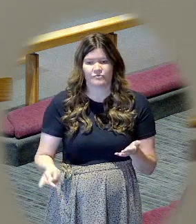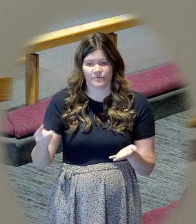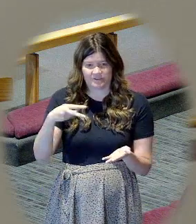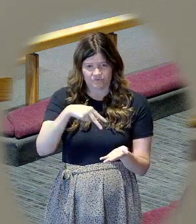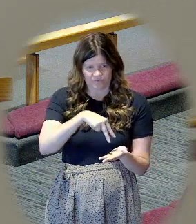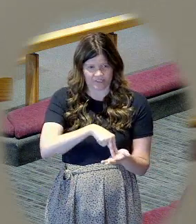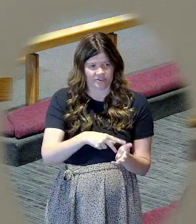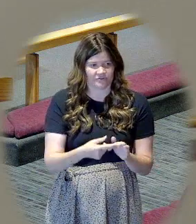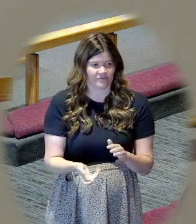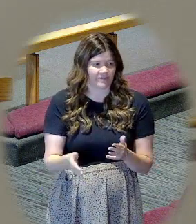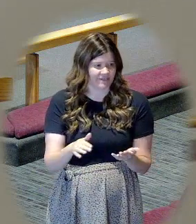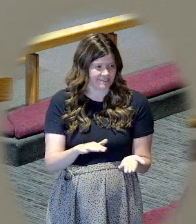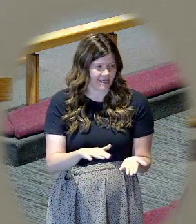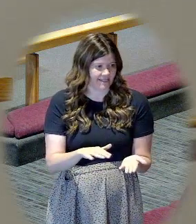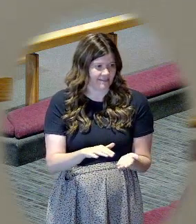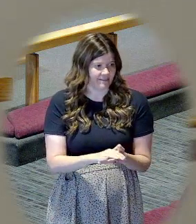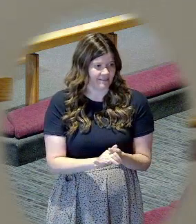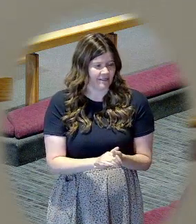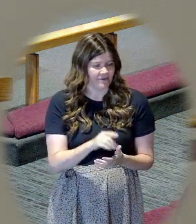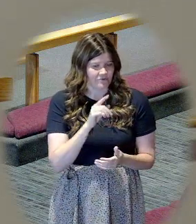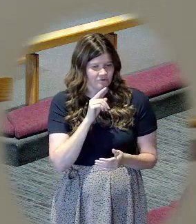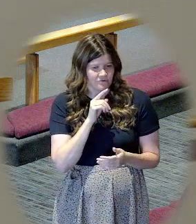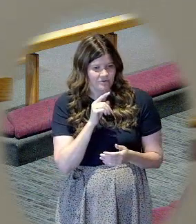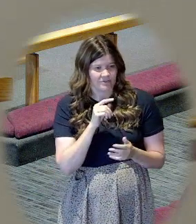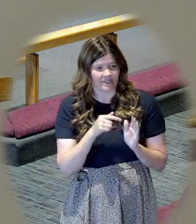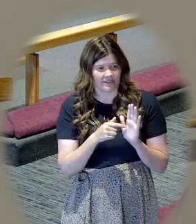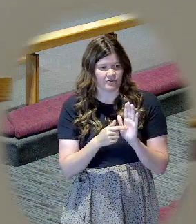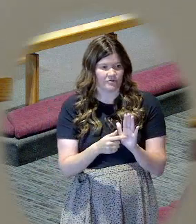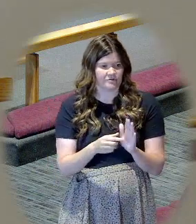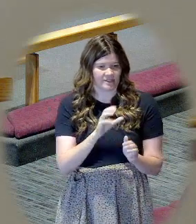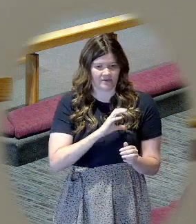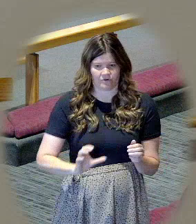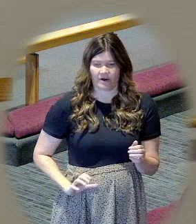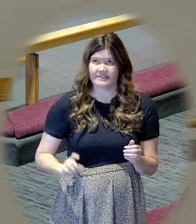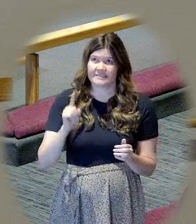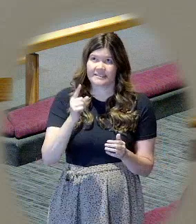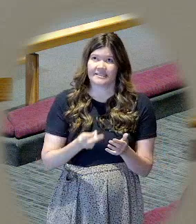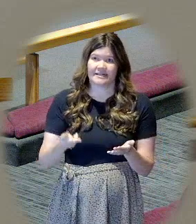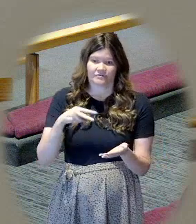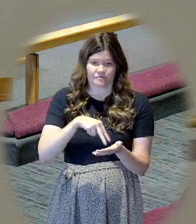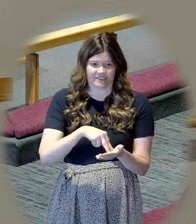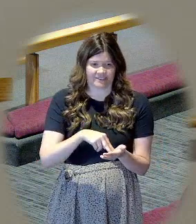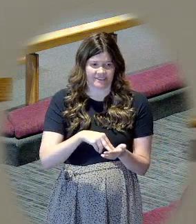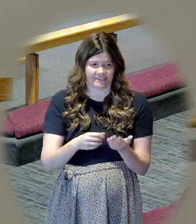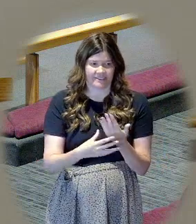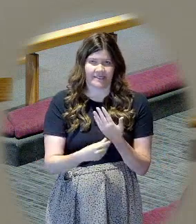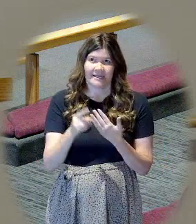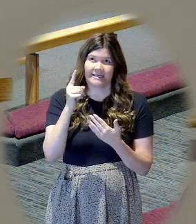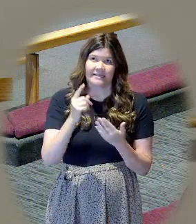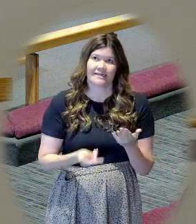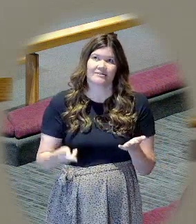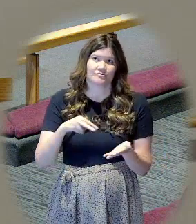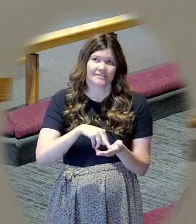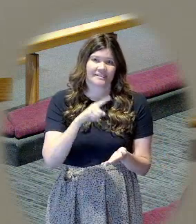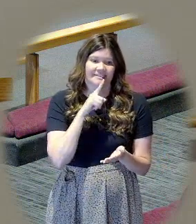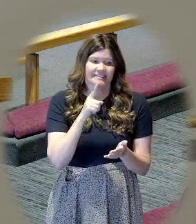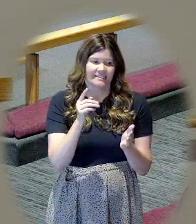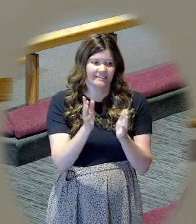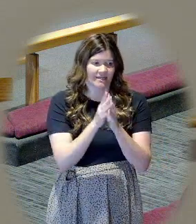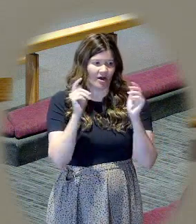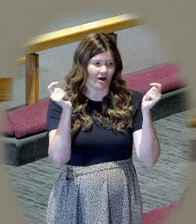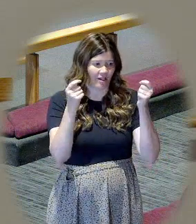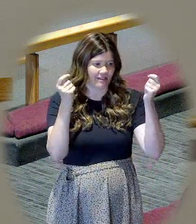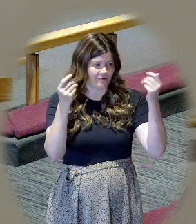resurrection, the reality that Christ is risen. He is risen indeed. Hallelujah. And in